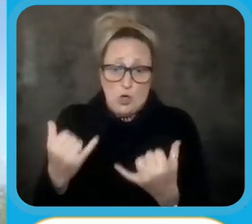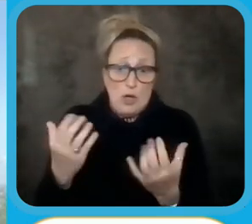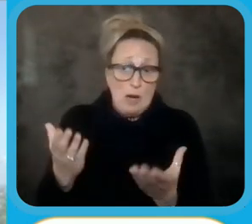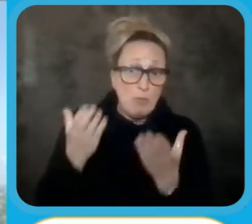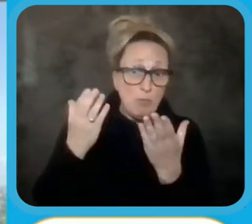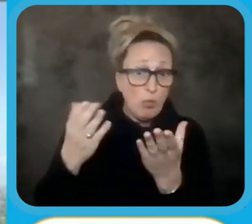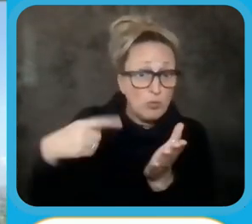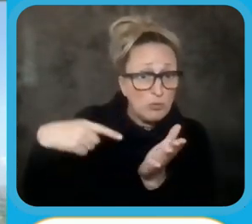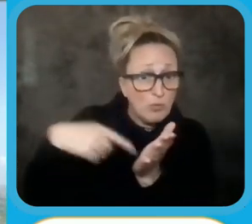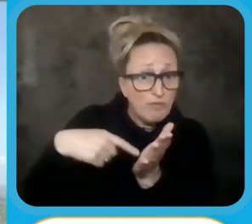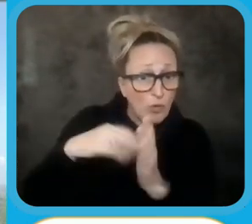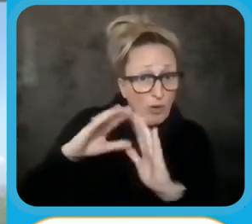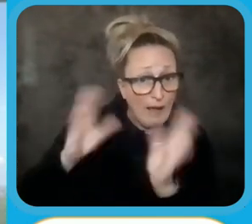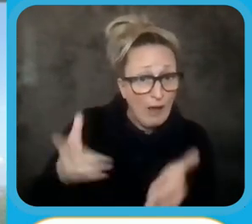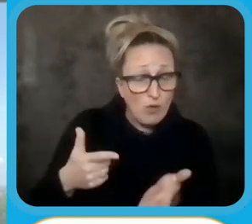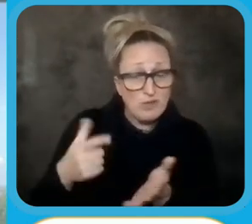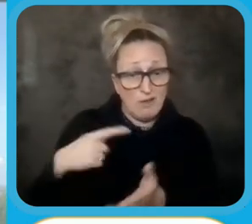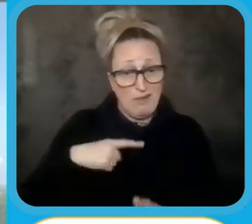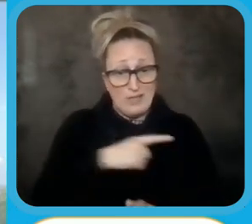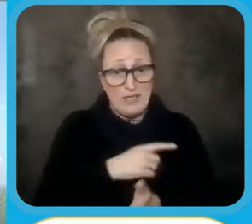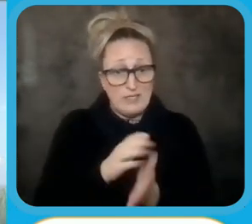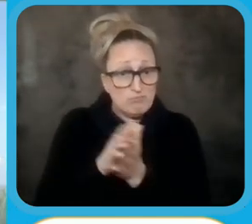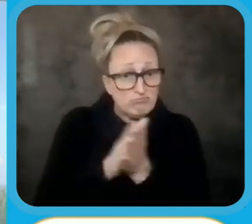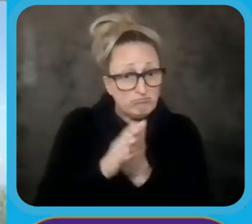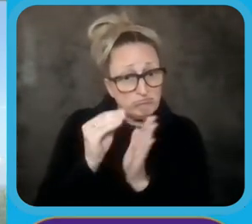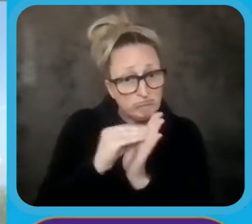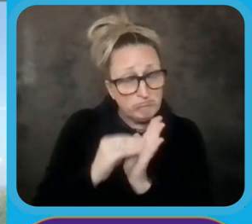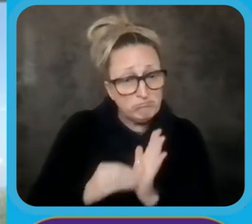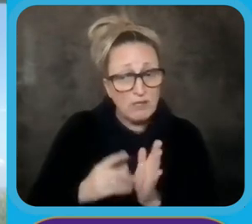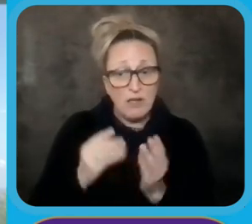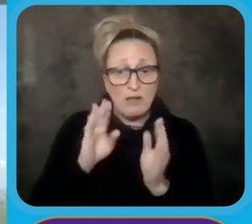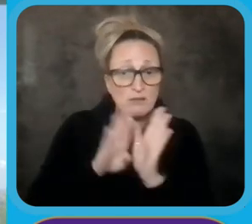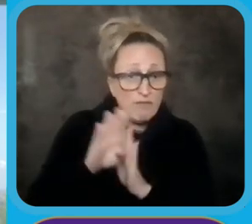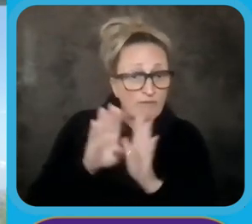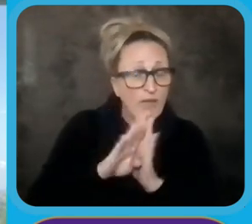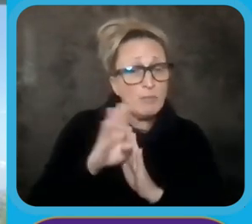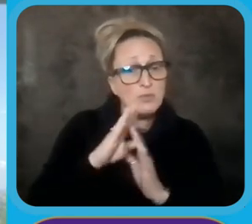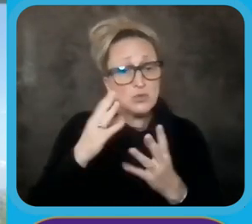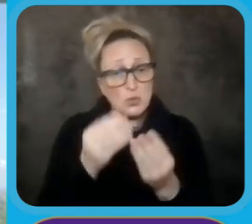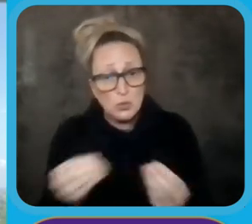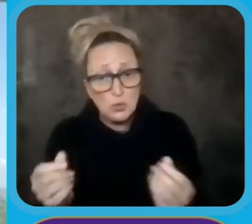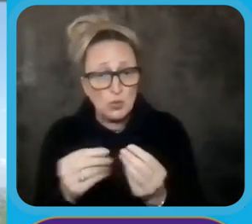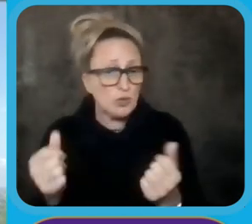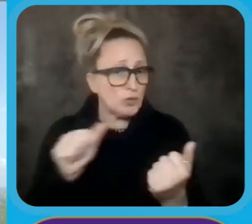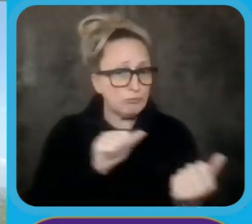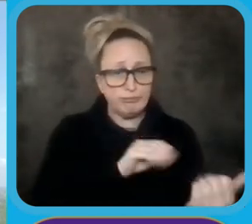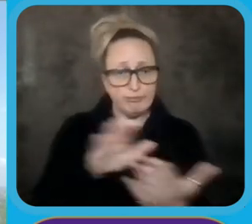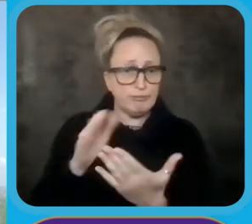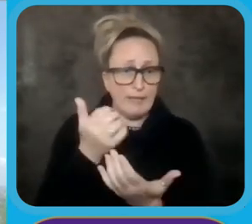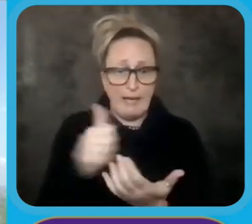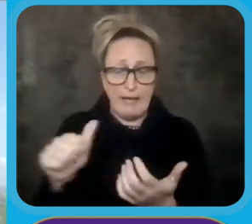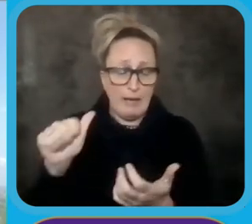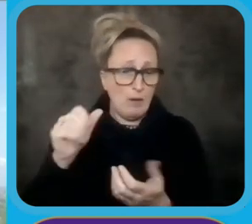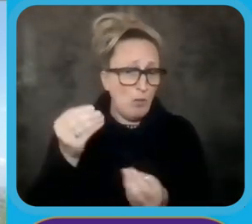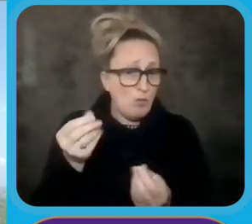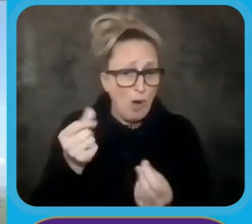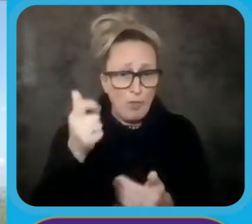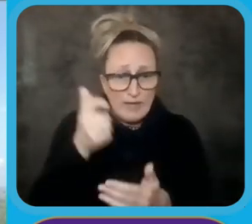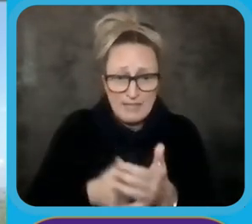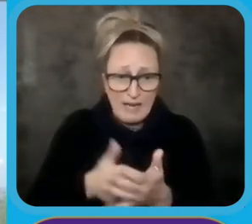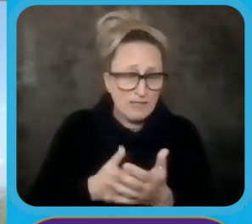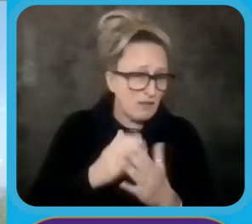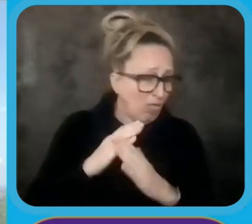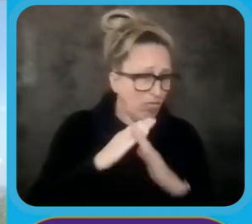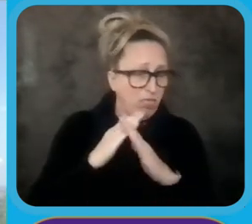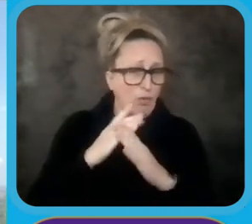housing legislation and initiatives, develop solutions to help address any property tax problems or hurdles,